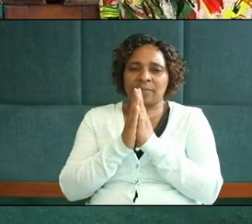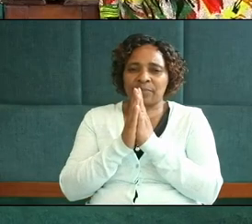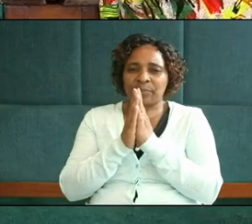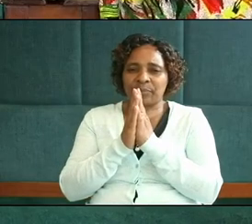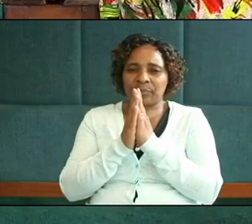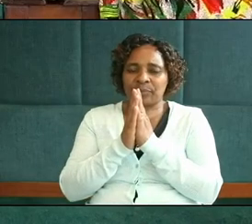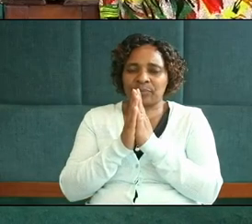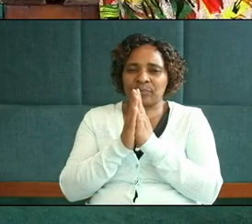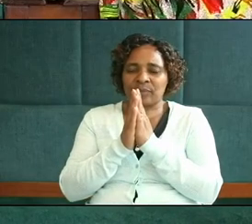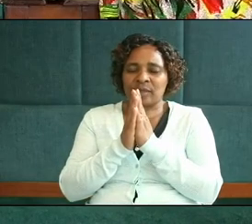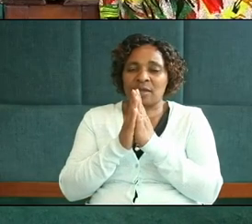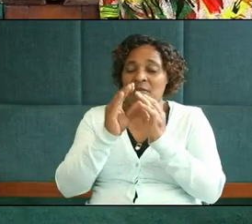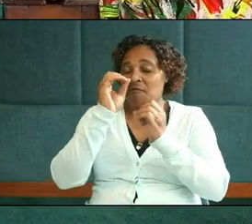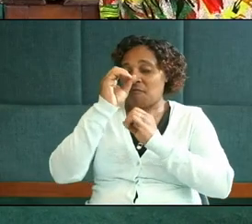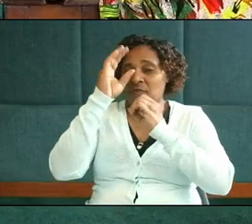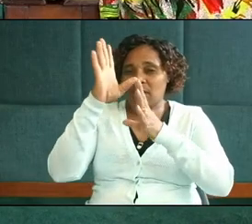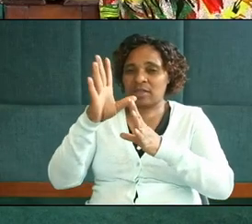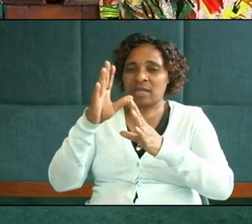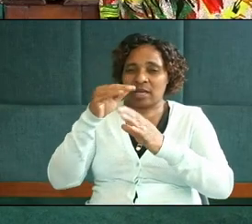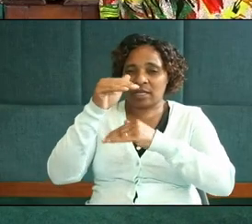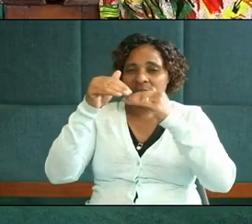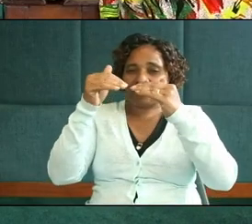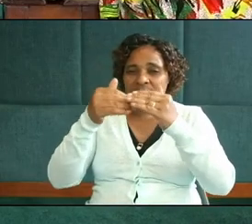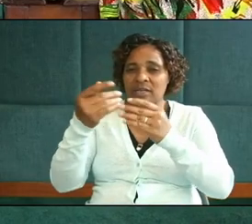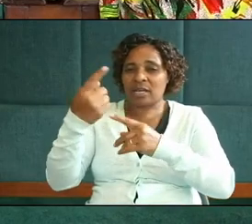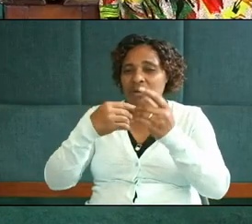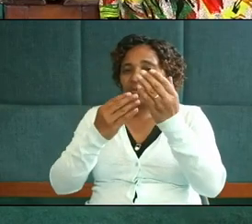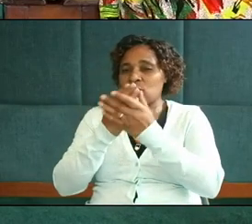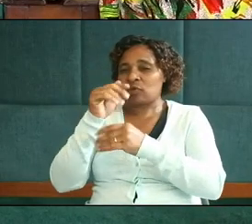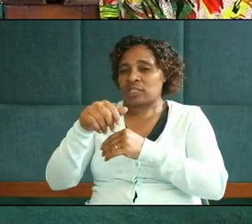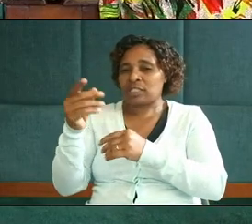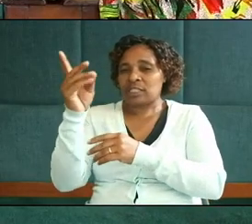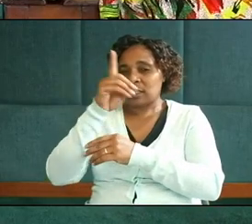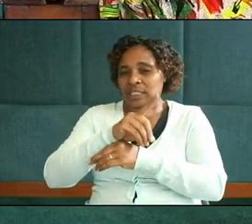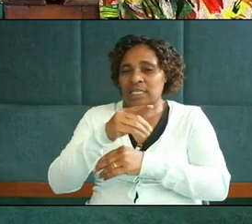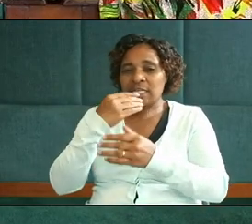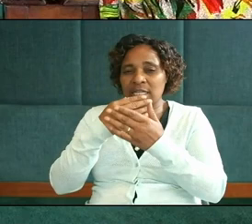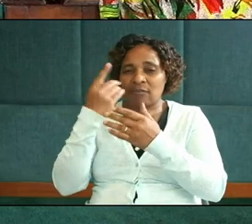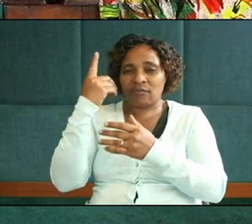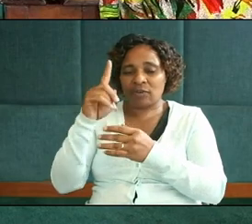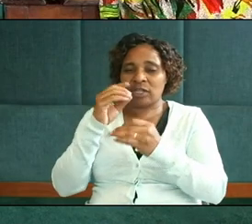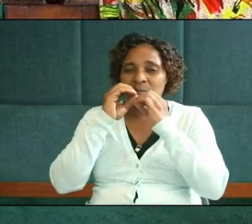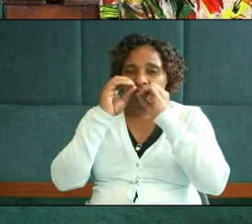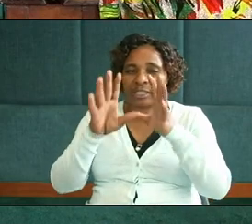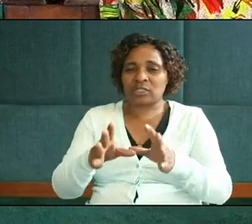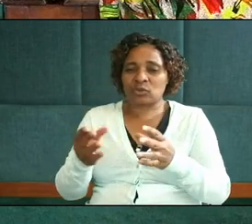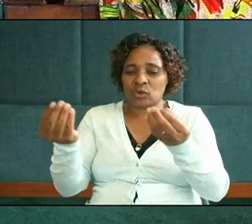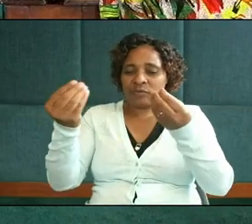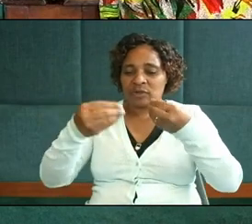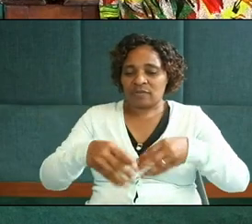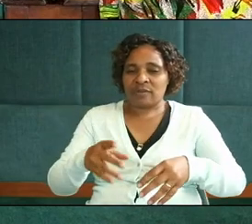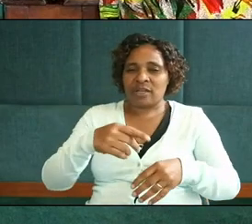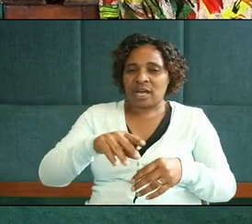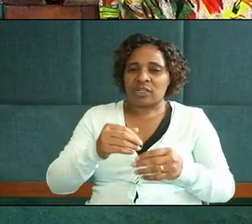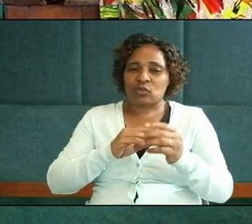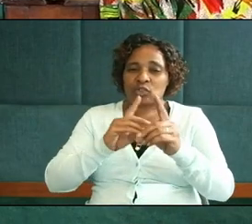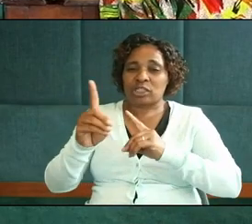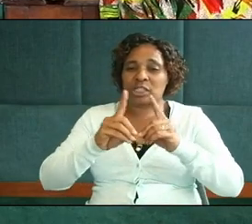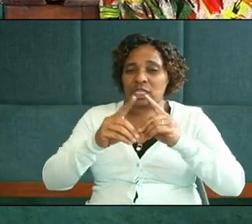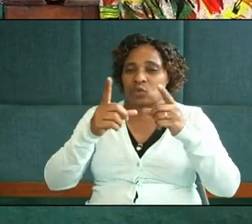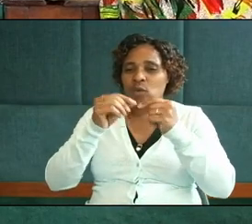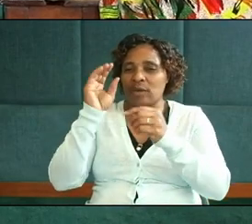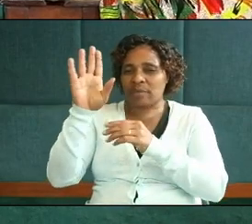pray. Father, what in heaven, come before this day, thanking you for the blessing that you've given us to discuss your word